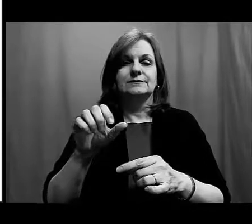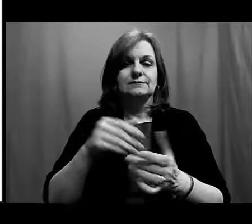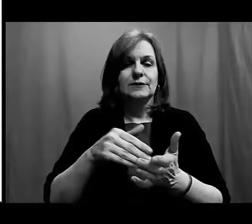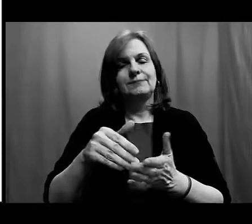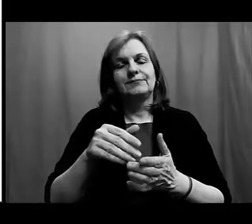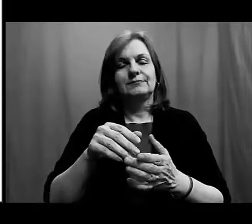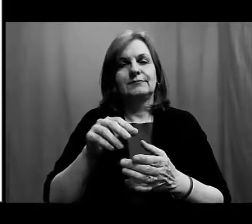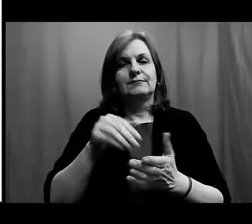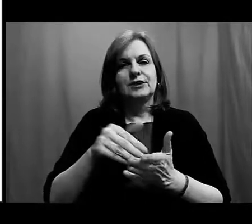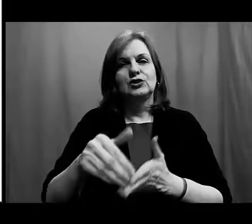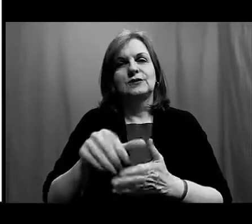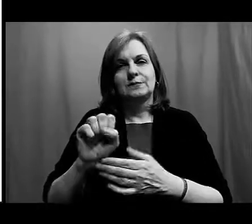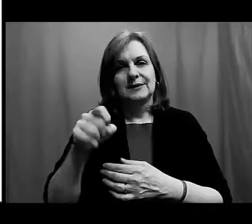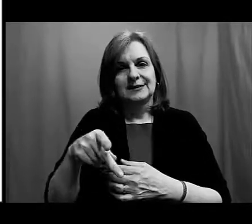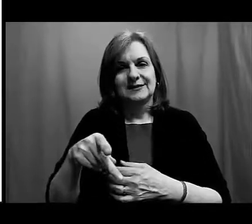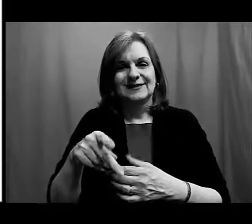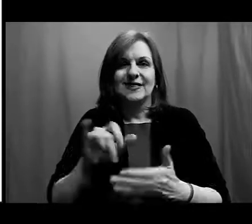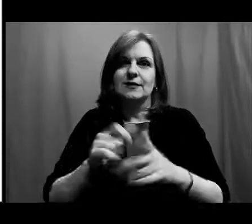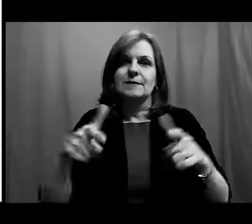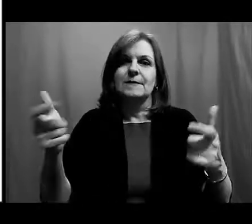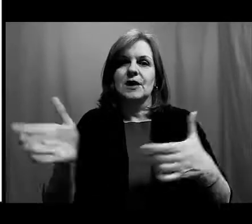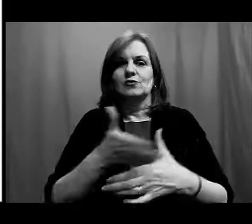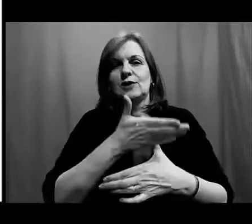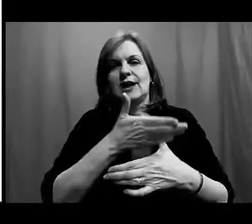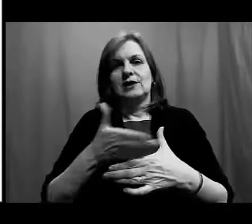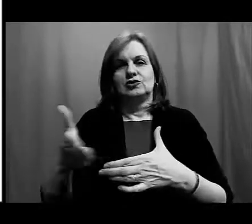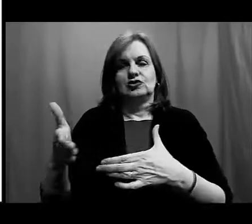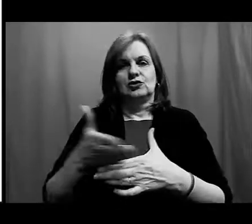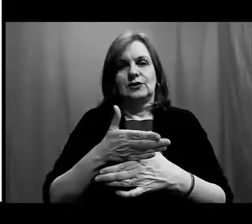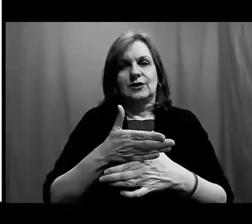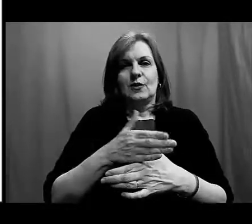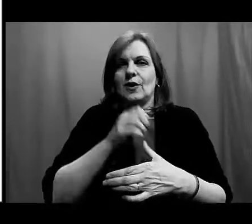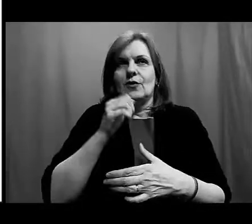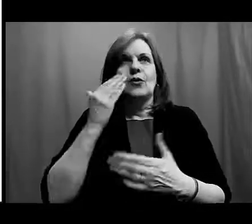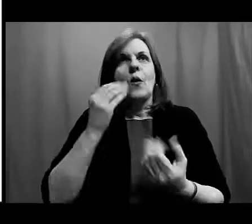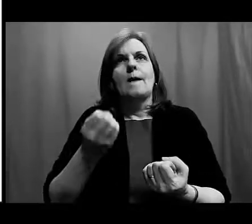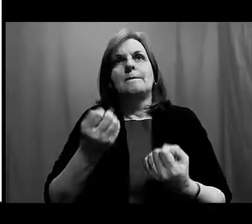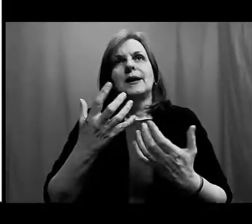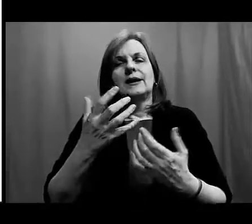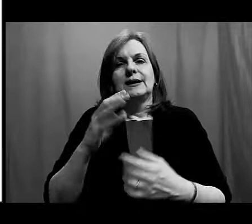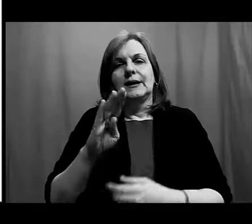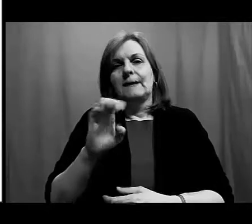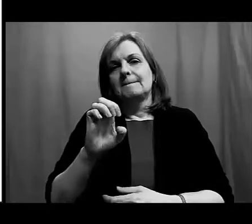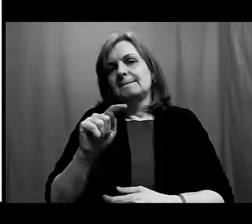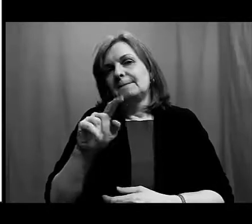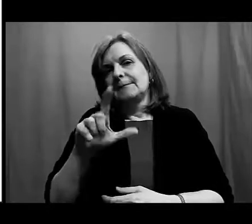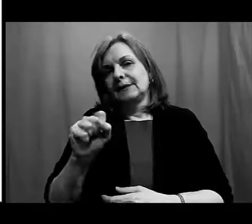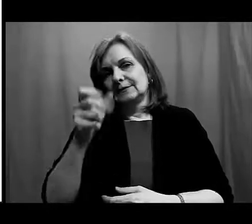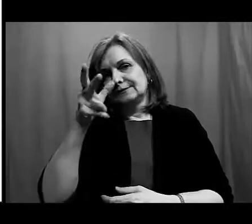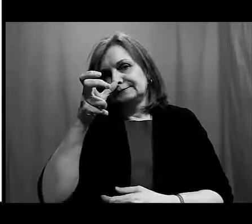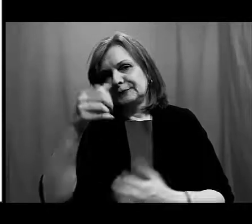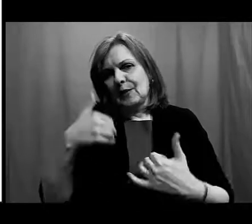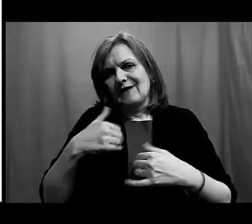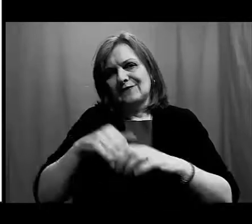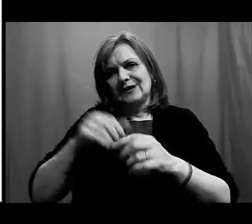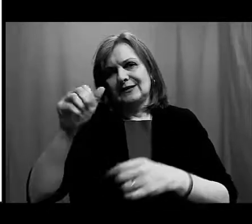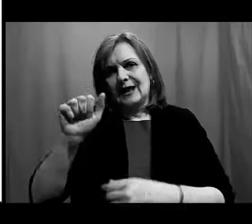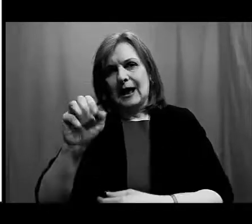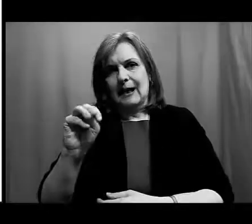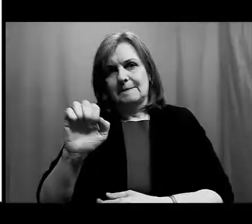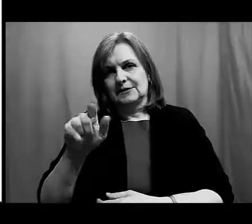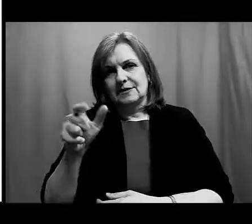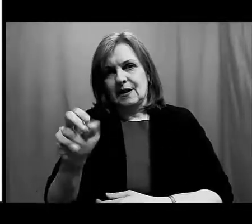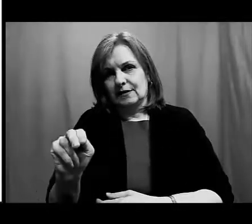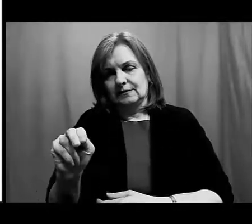that's quite a range, right? We don't have a good handle on the number of different beetles in the Amazon. We don't have a good